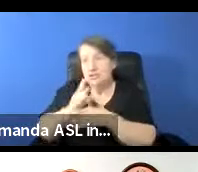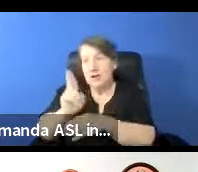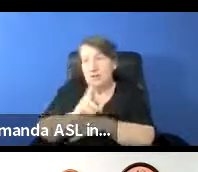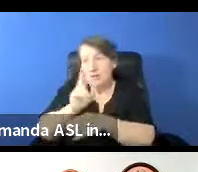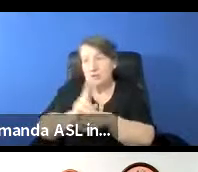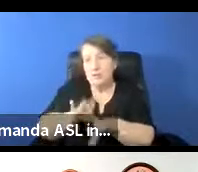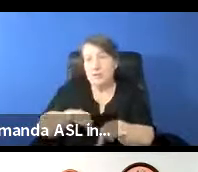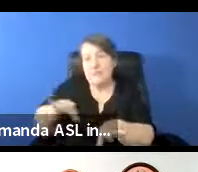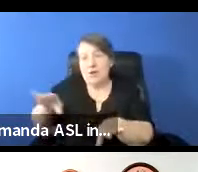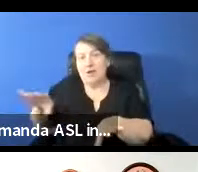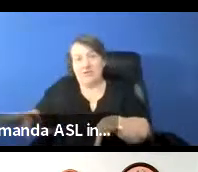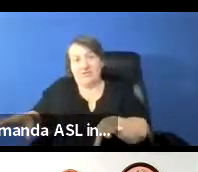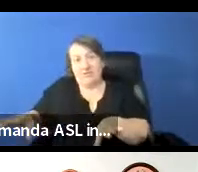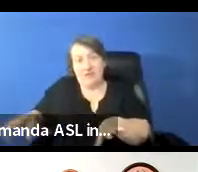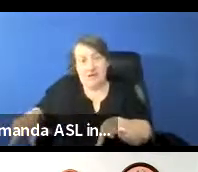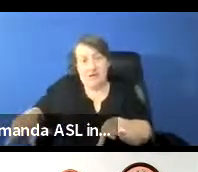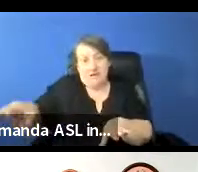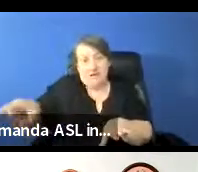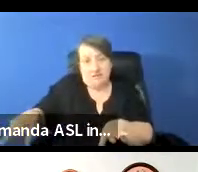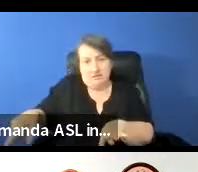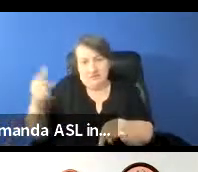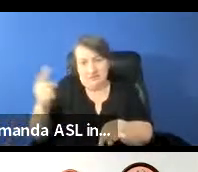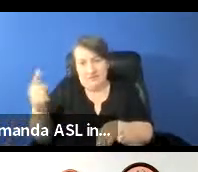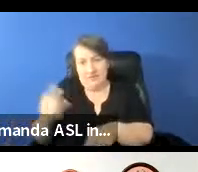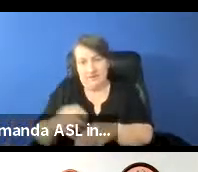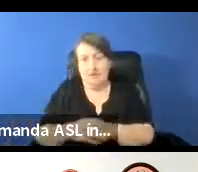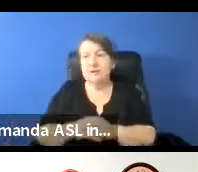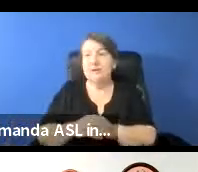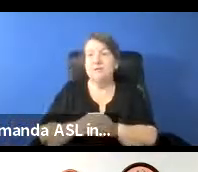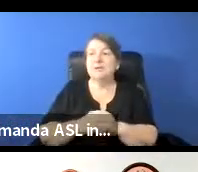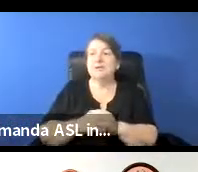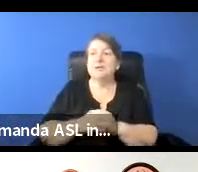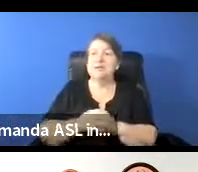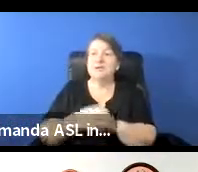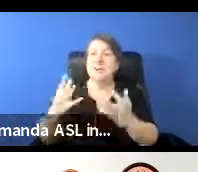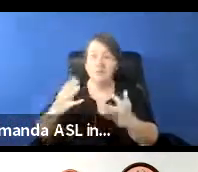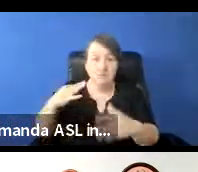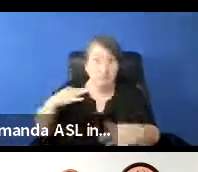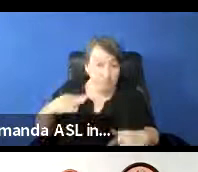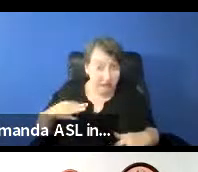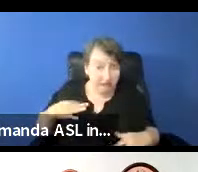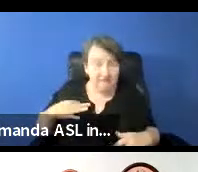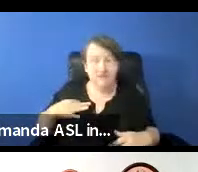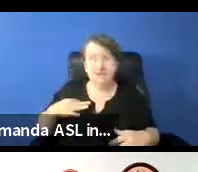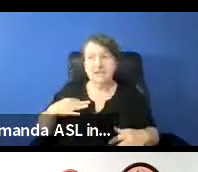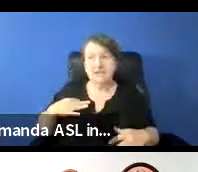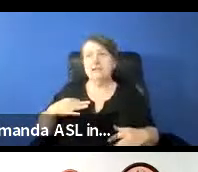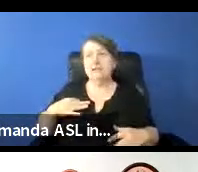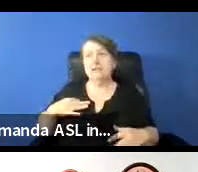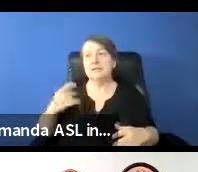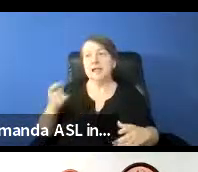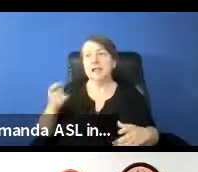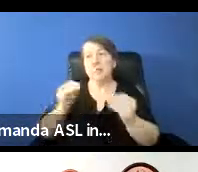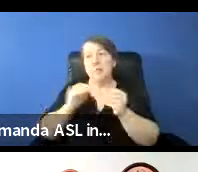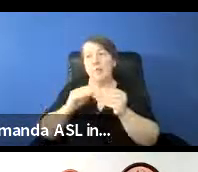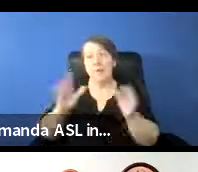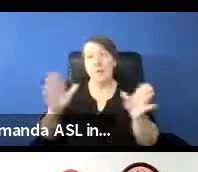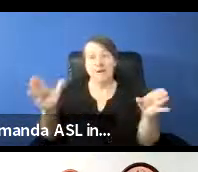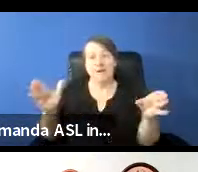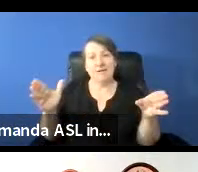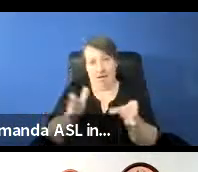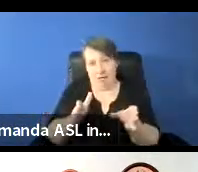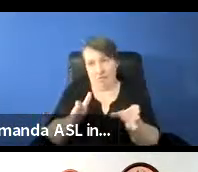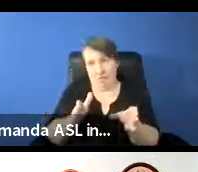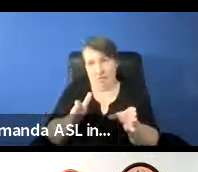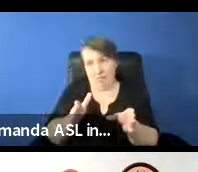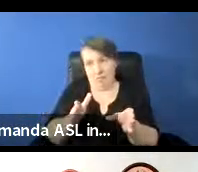the side. The benefit of that would be it's a bit narrower, and